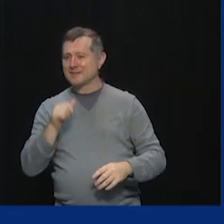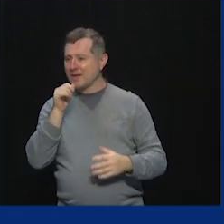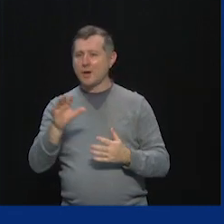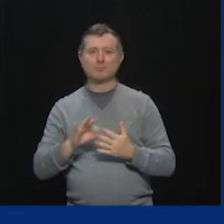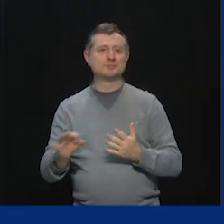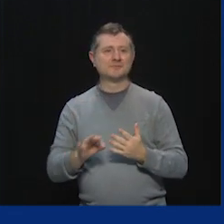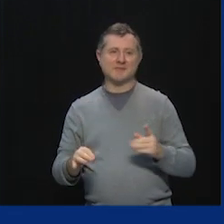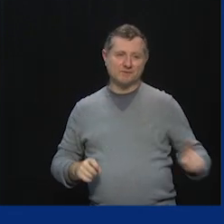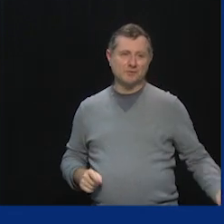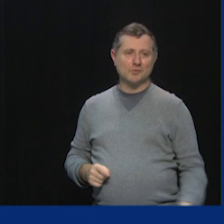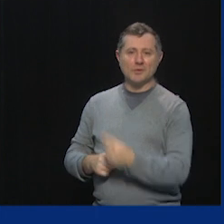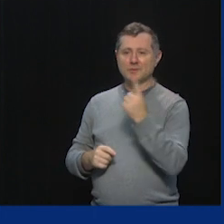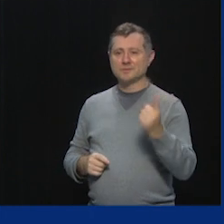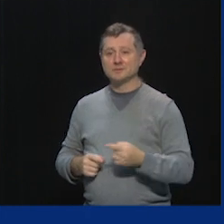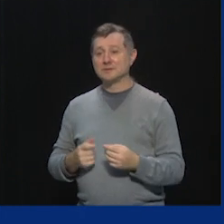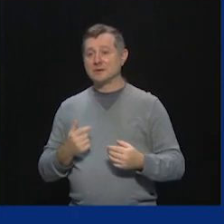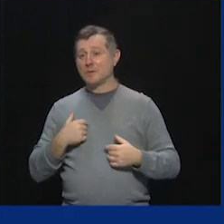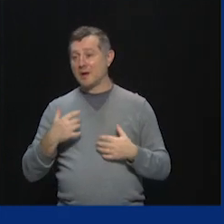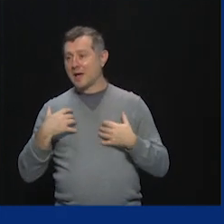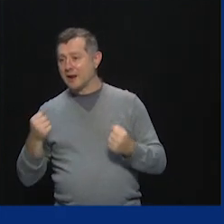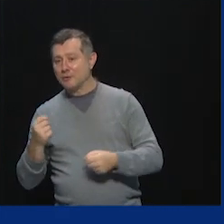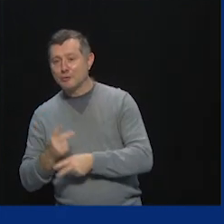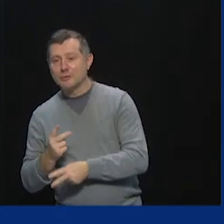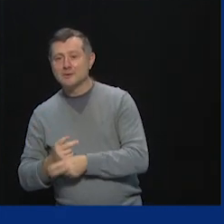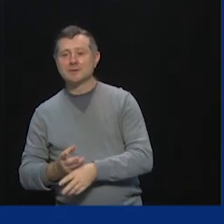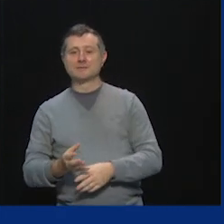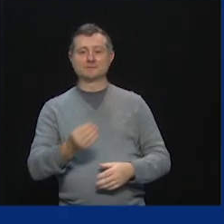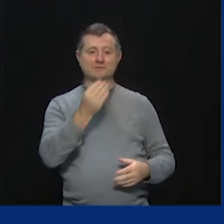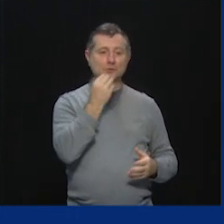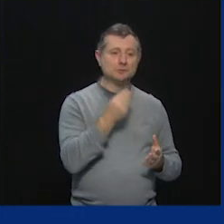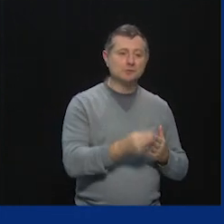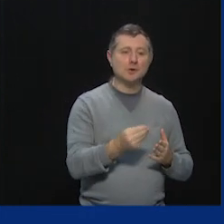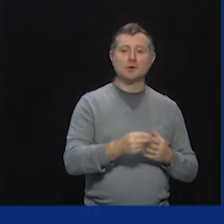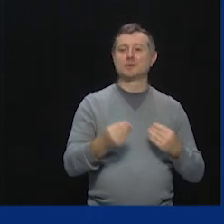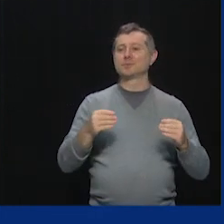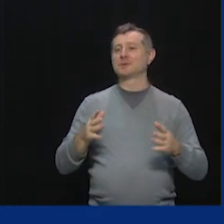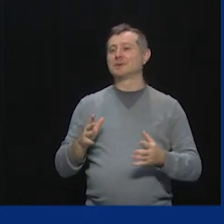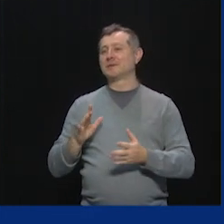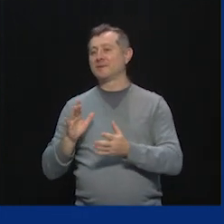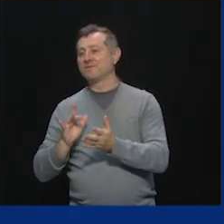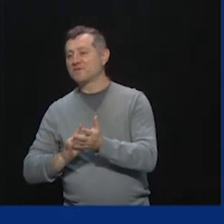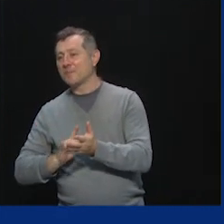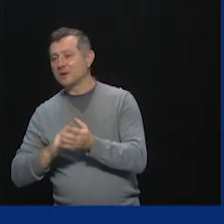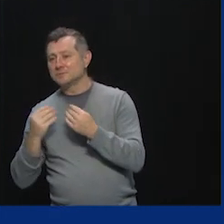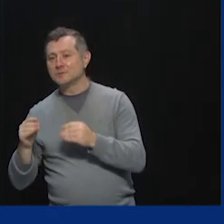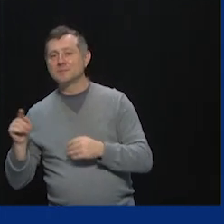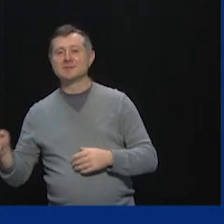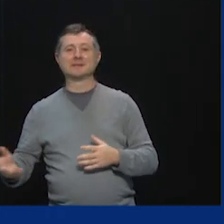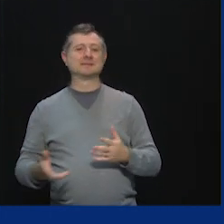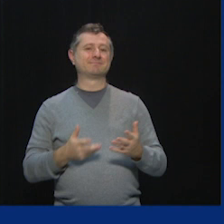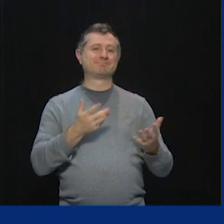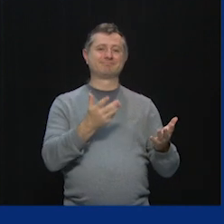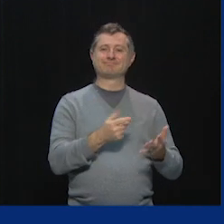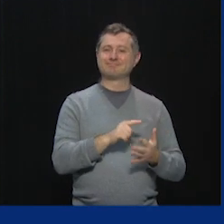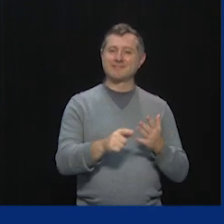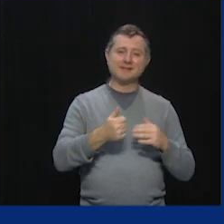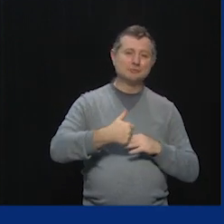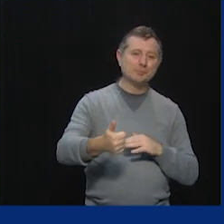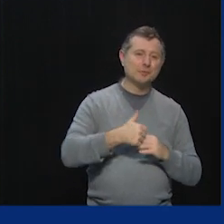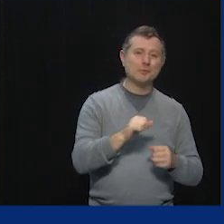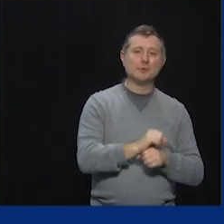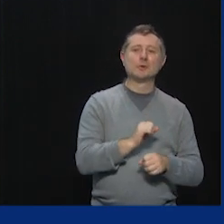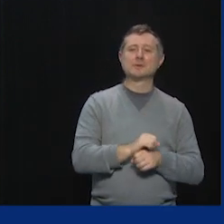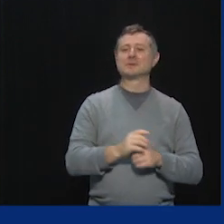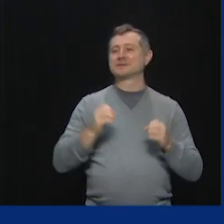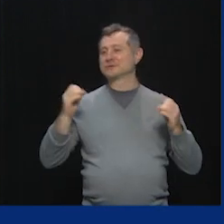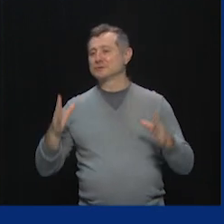they were healthcare workers or grocery store workers, pharmacists or transit workers, teachers, countless others who still continue to this day to